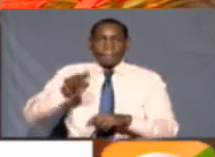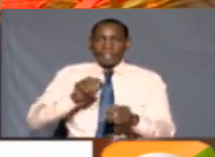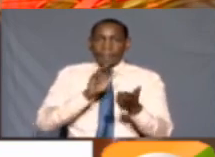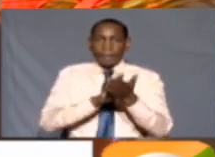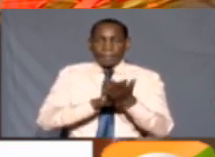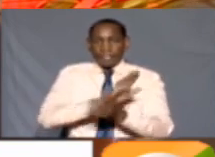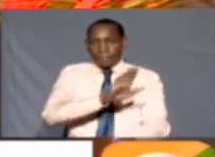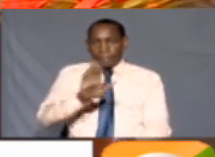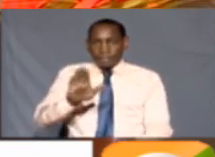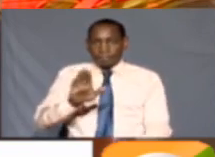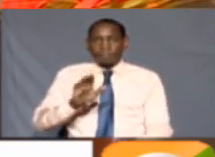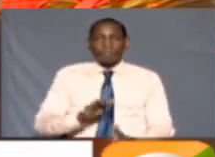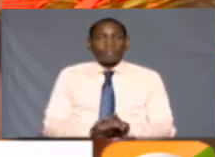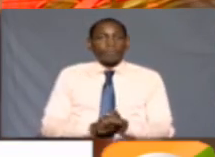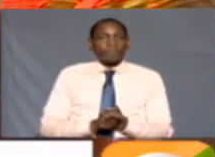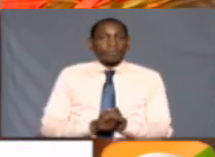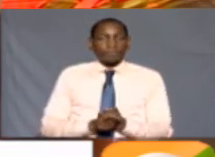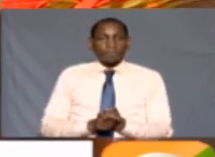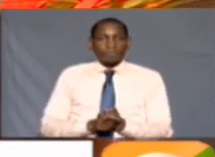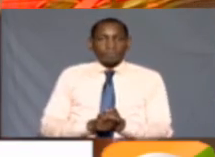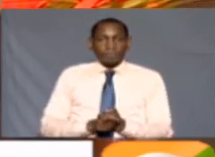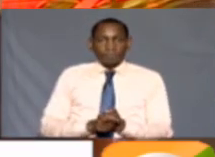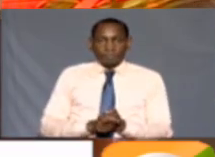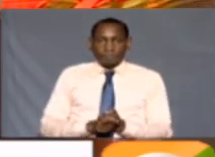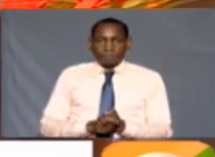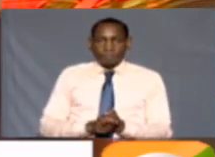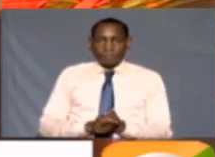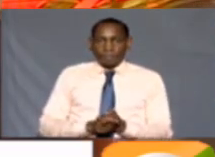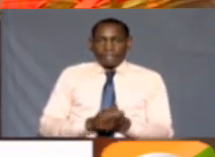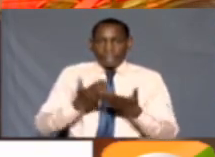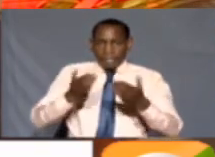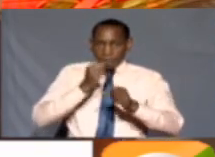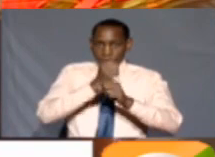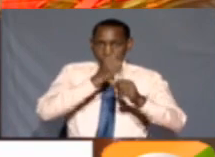applaud you as a nation today. All right. What can we do?